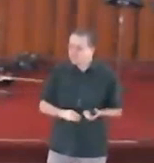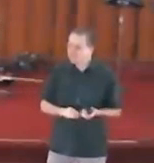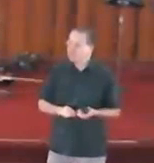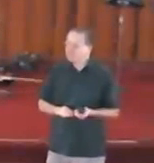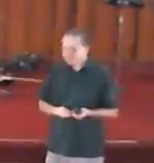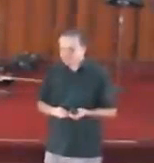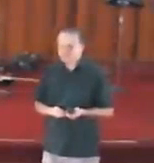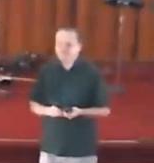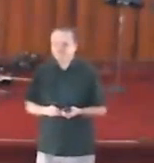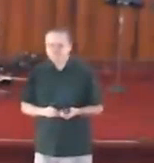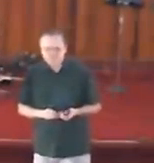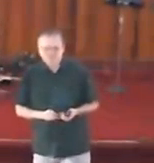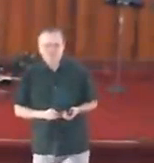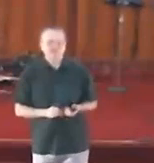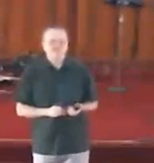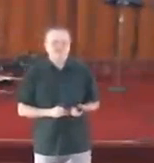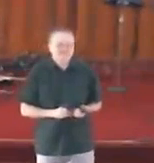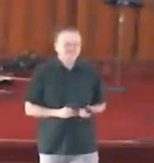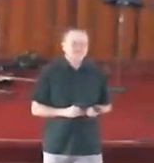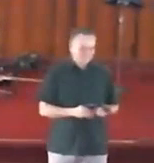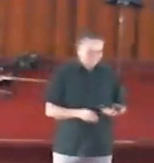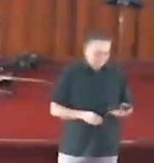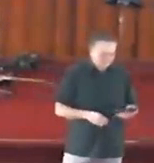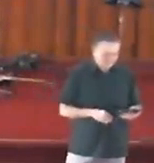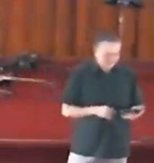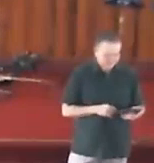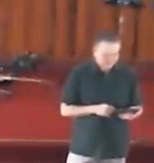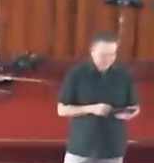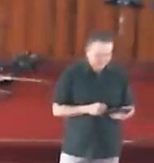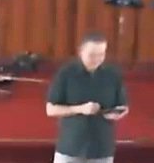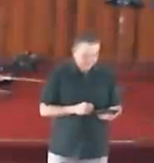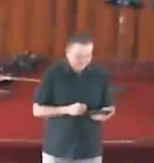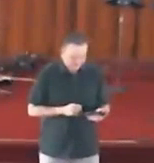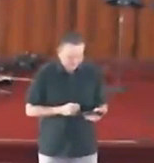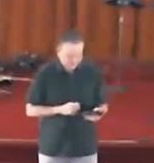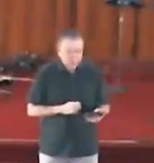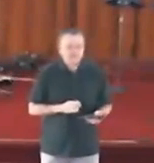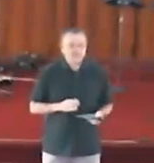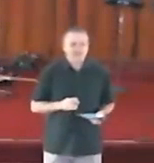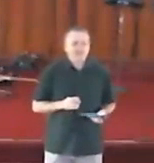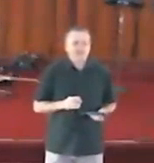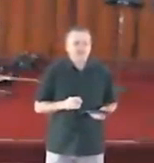Lo desconocido, eso es muy importante. Fear of the unknown is very important.